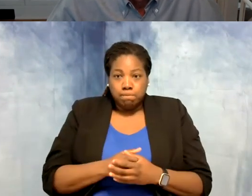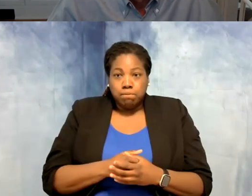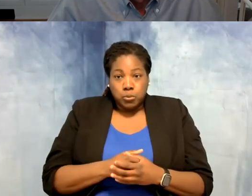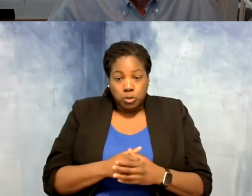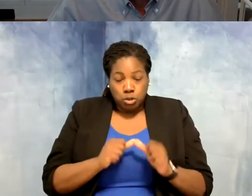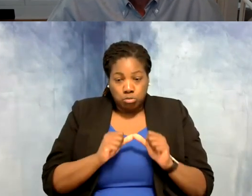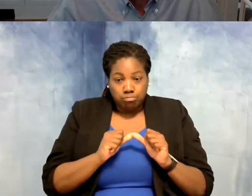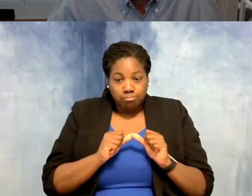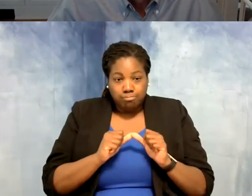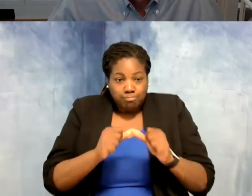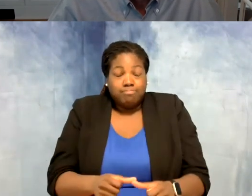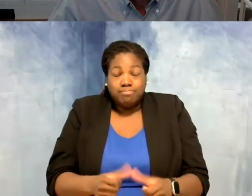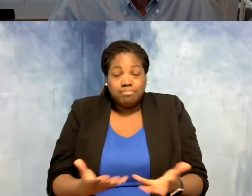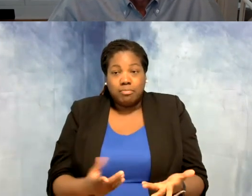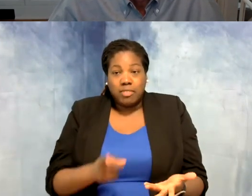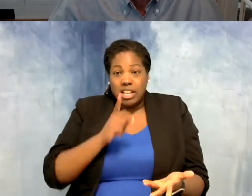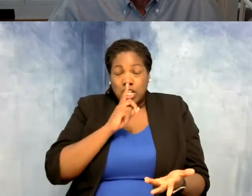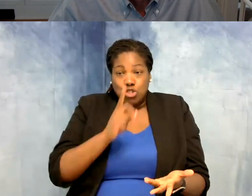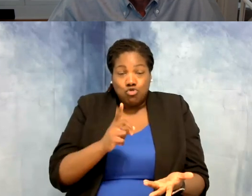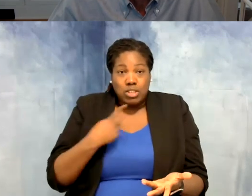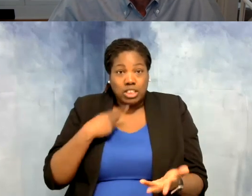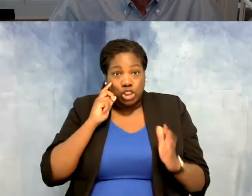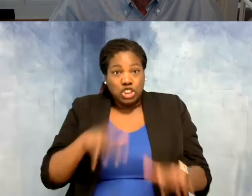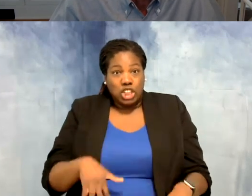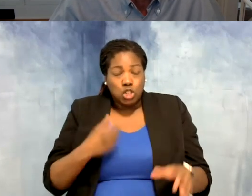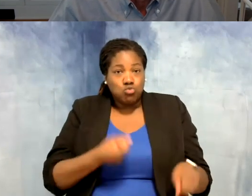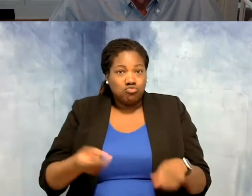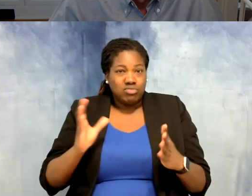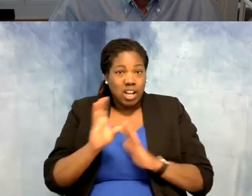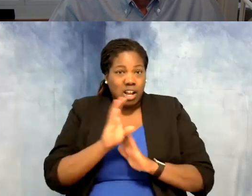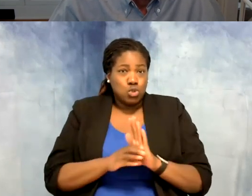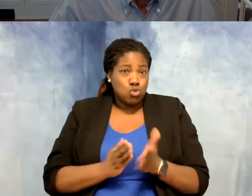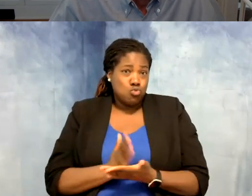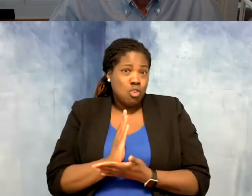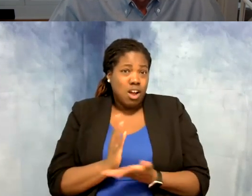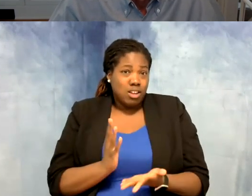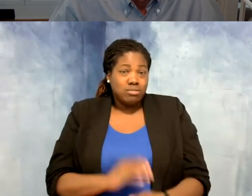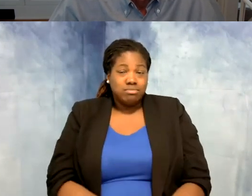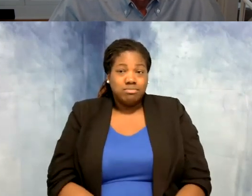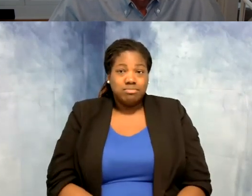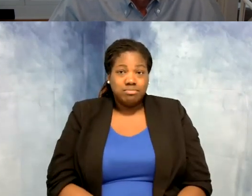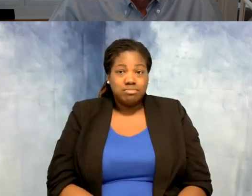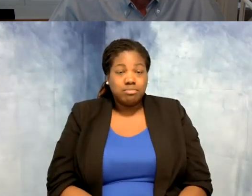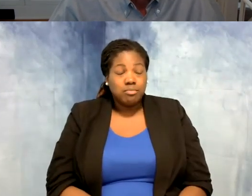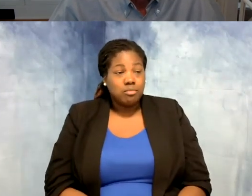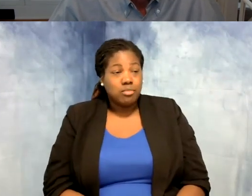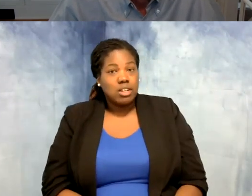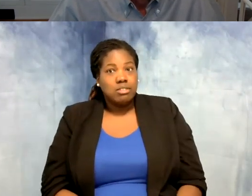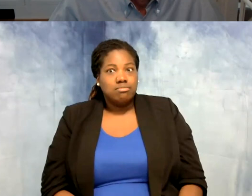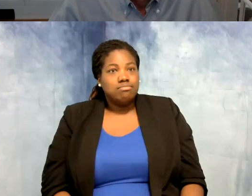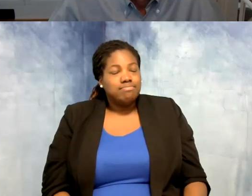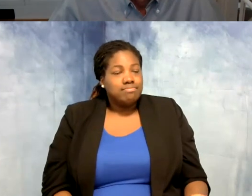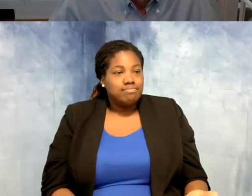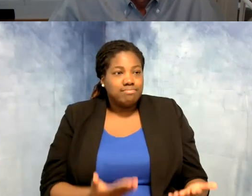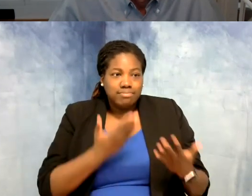this view. And it really, that is truly unprecedented to eliminate a constitutional right like this. And I'm glad you